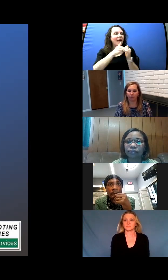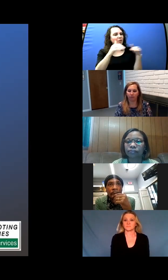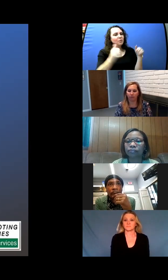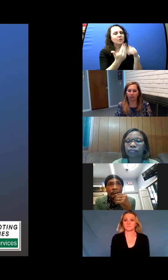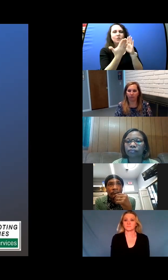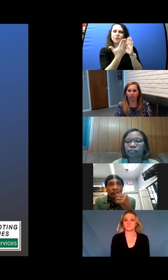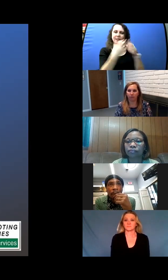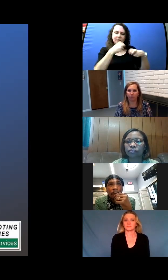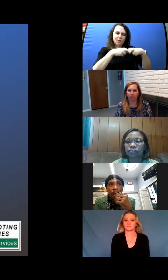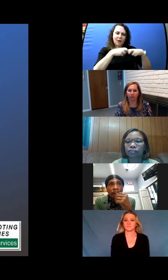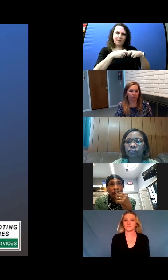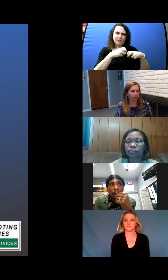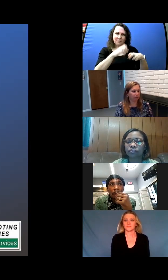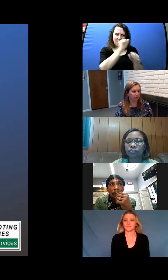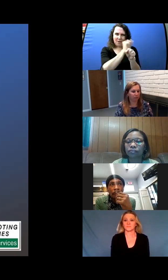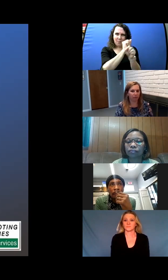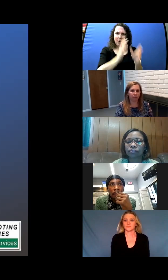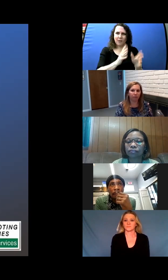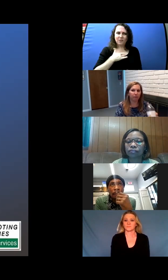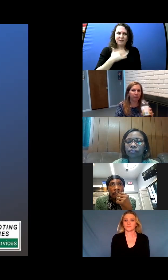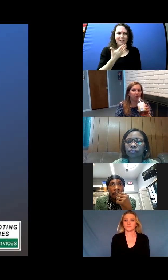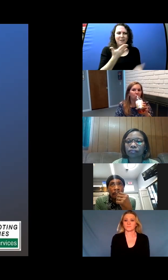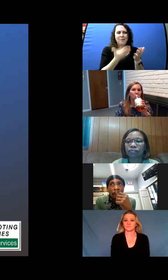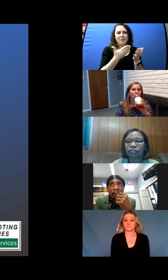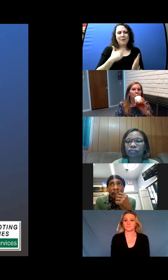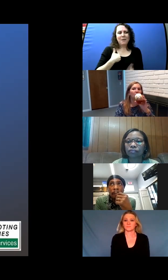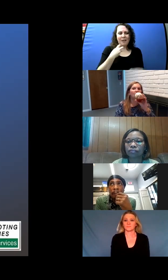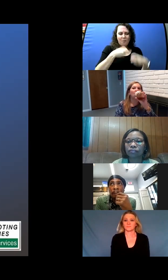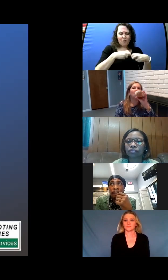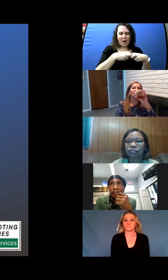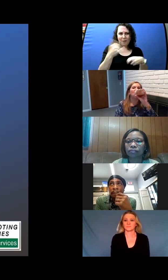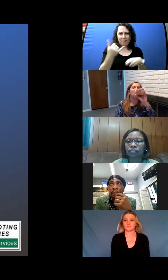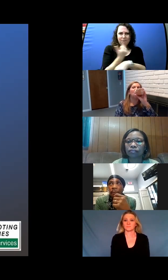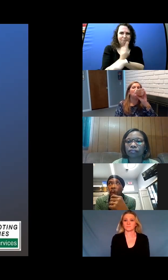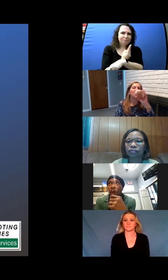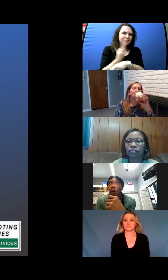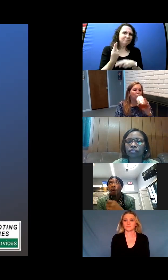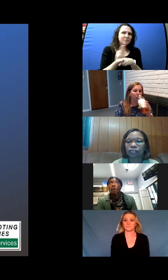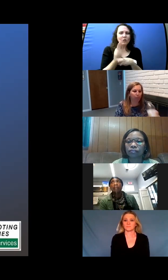have a problem with use of substance impeding their performance?